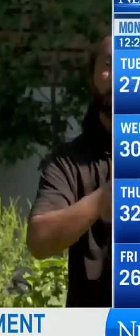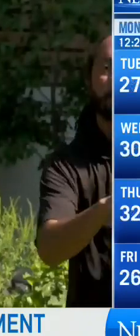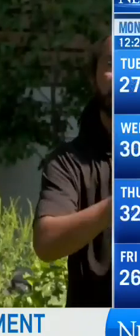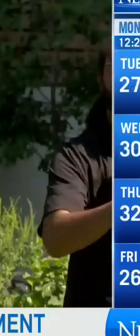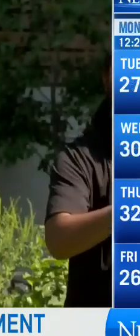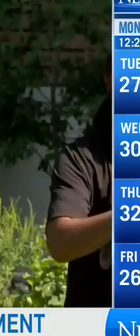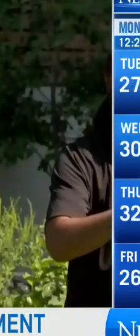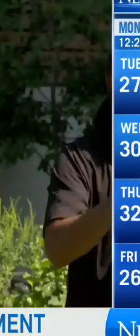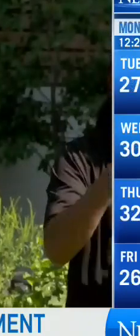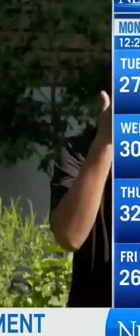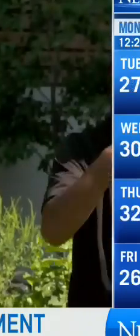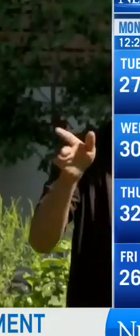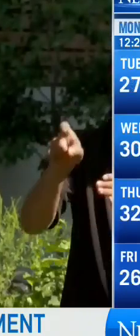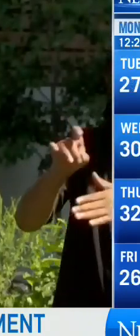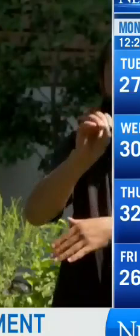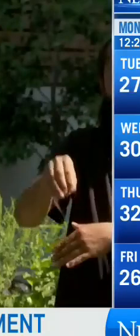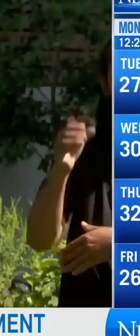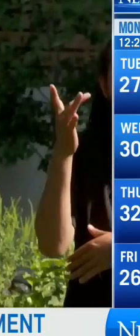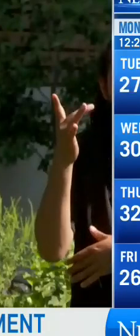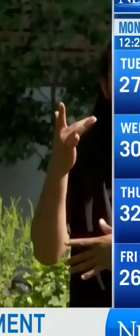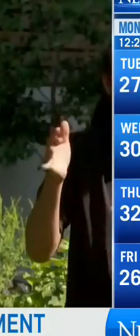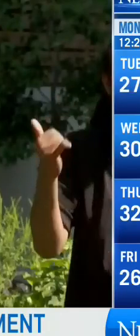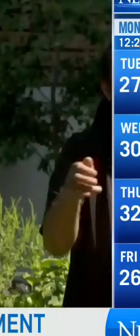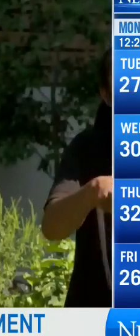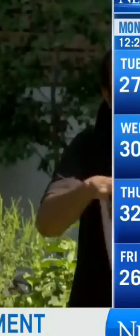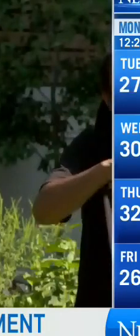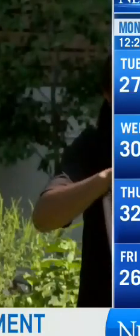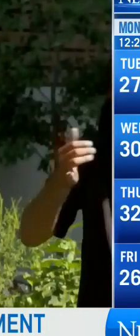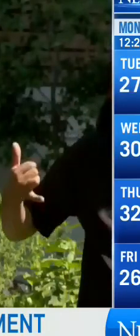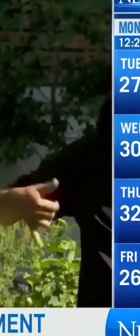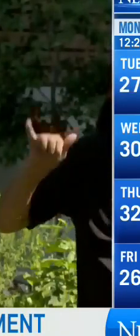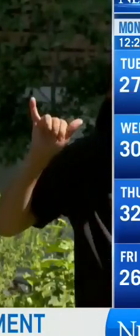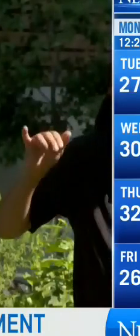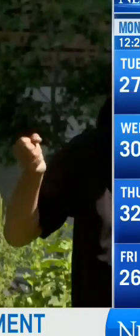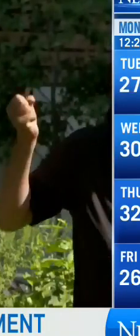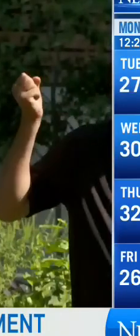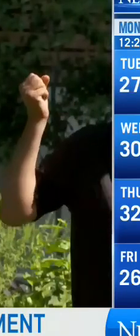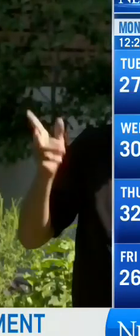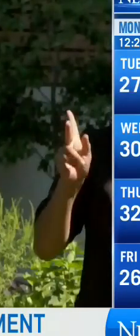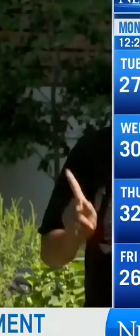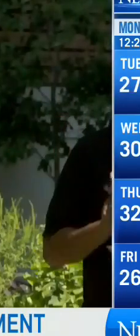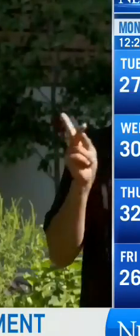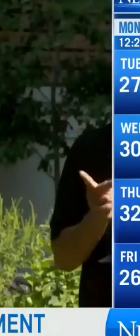pandemic. We know that there are renters, low-income renters